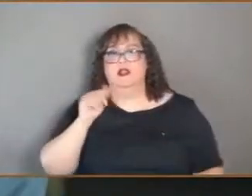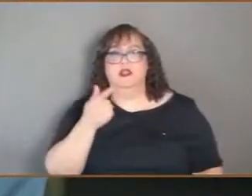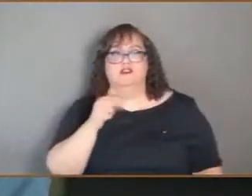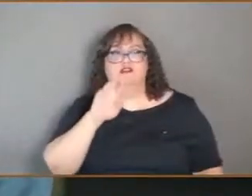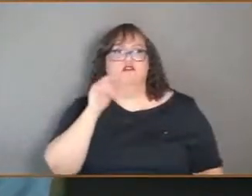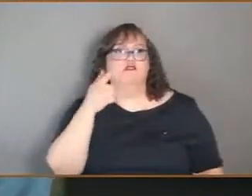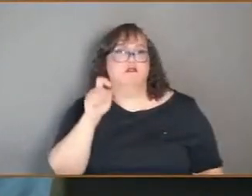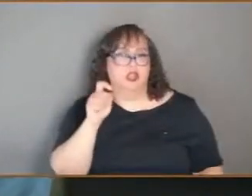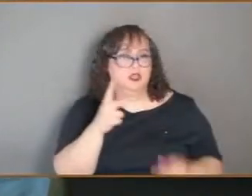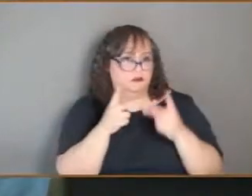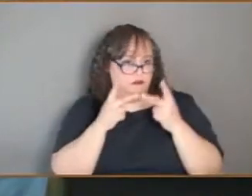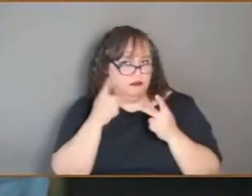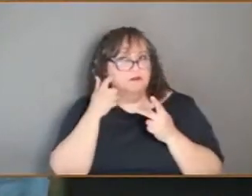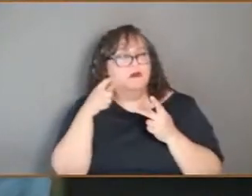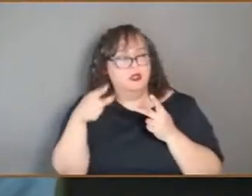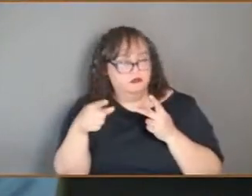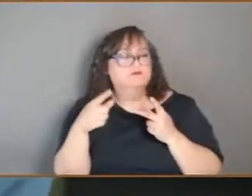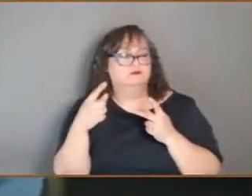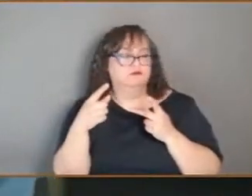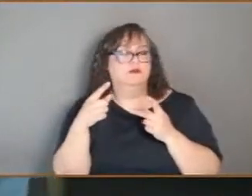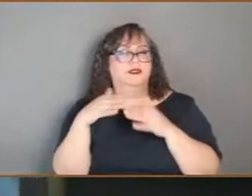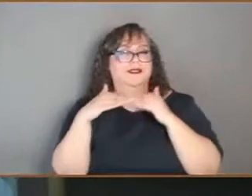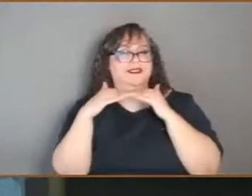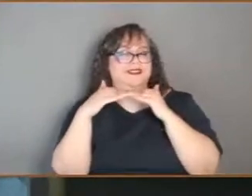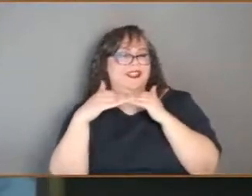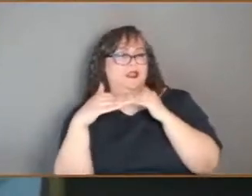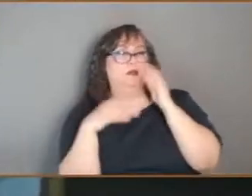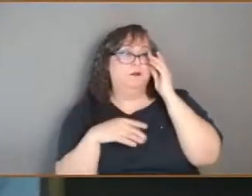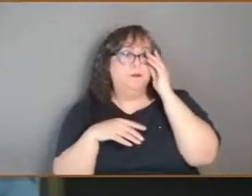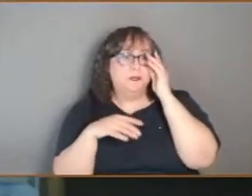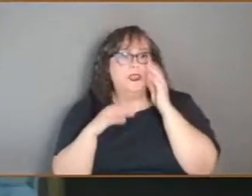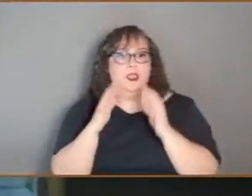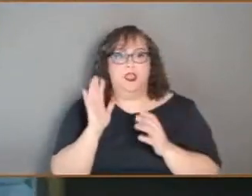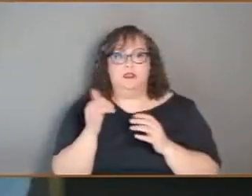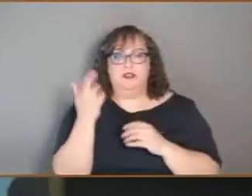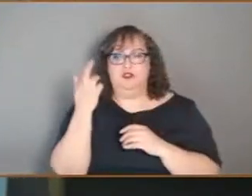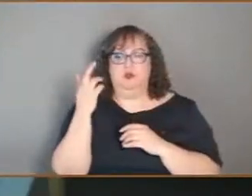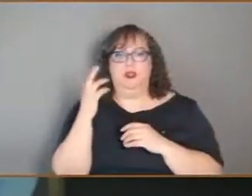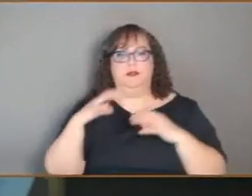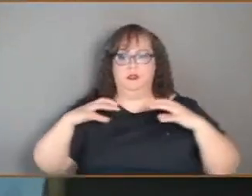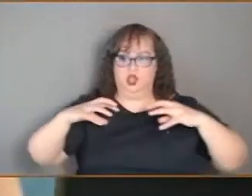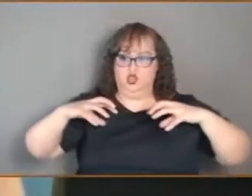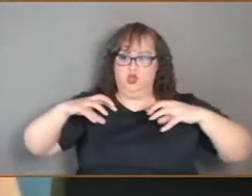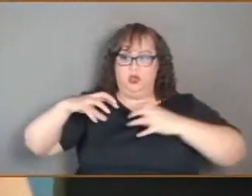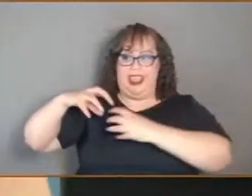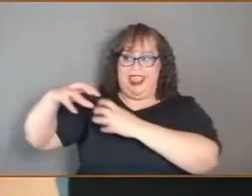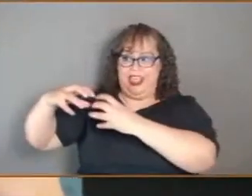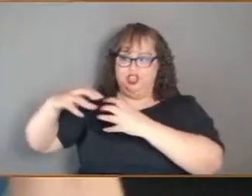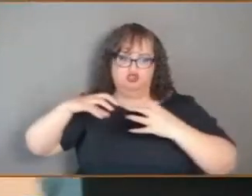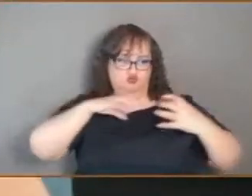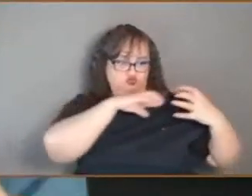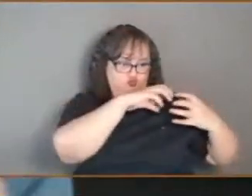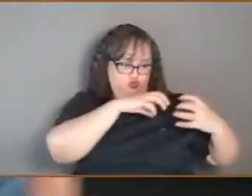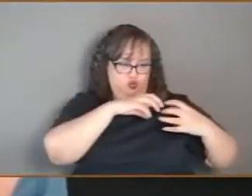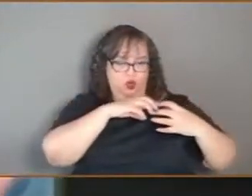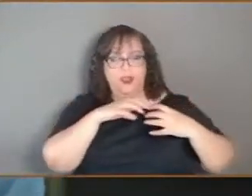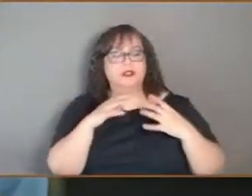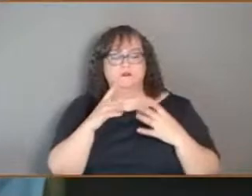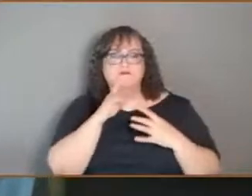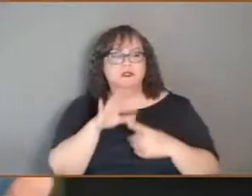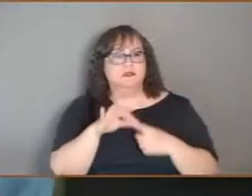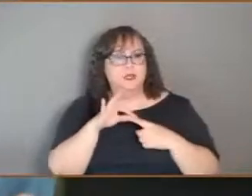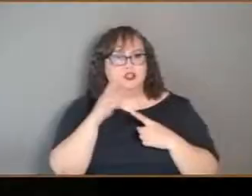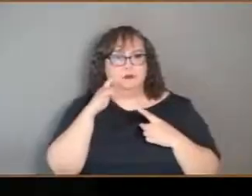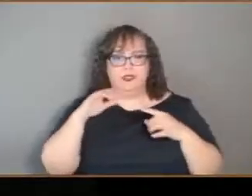the Jupiter Trojan asteroids are so special, because this stable region of space has enabled them to remain the